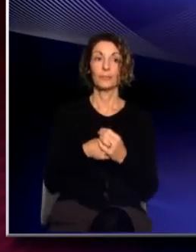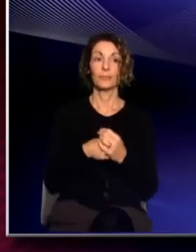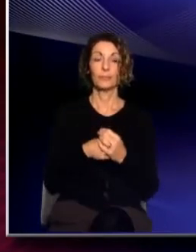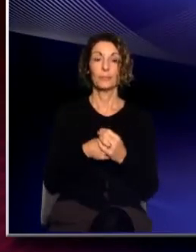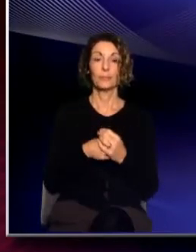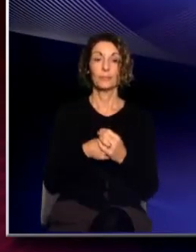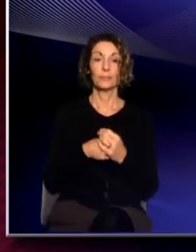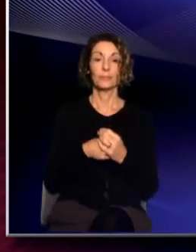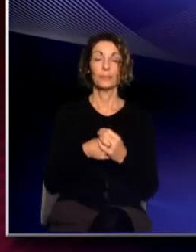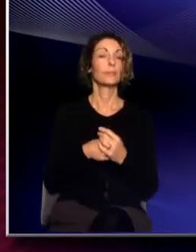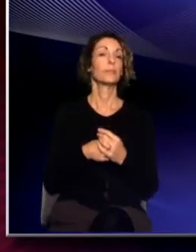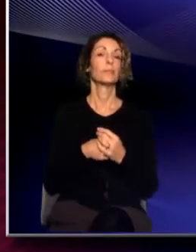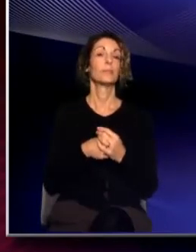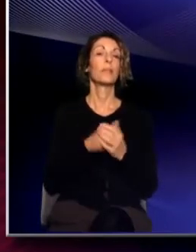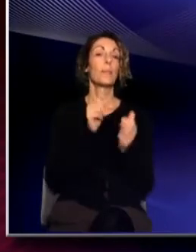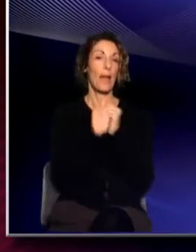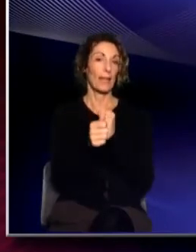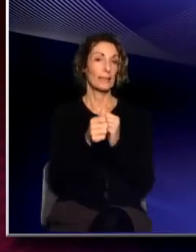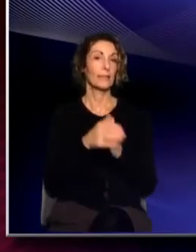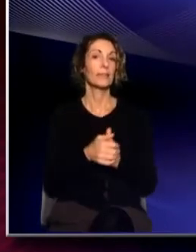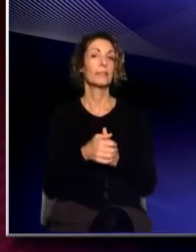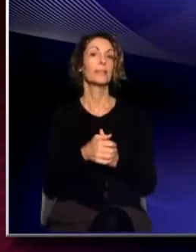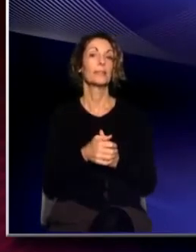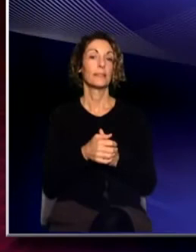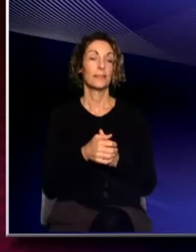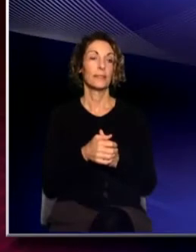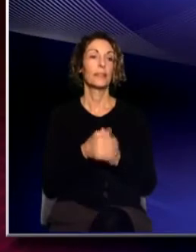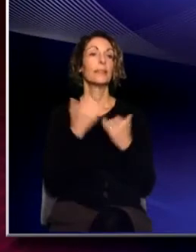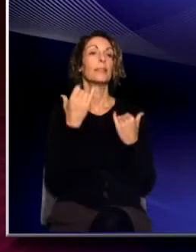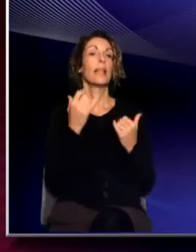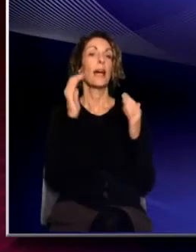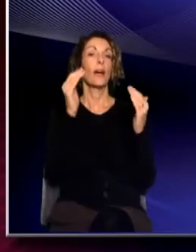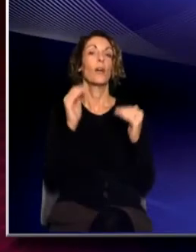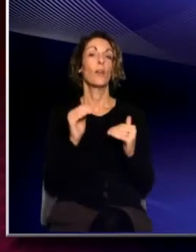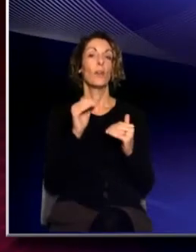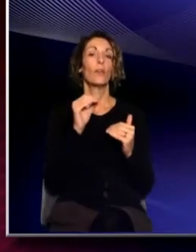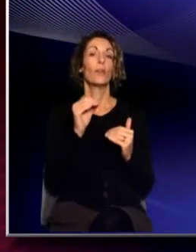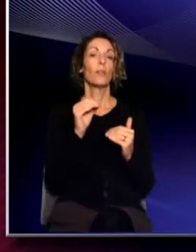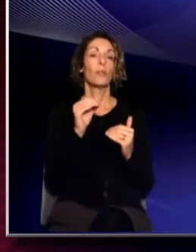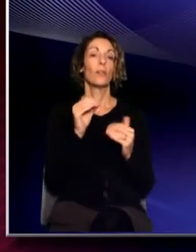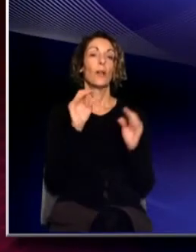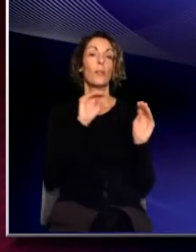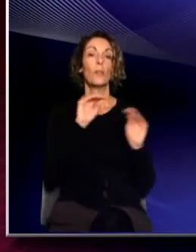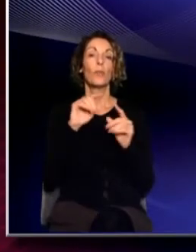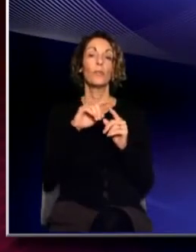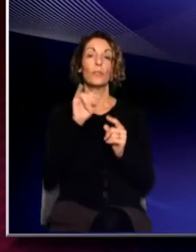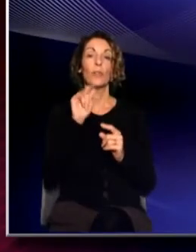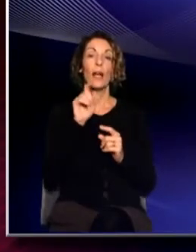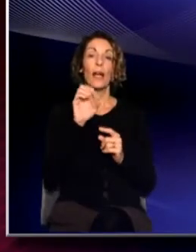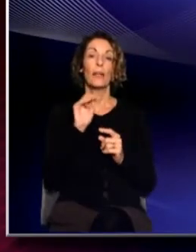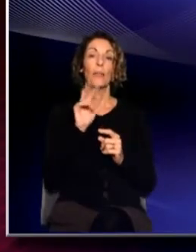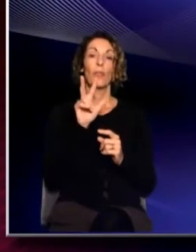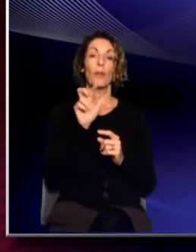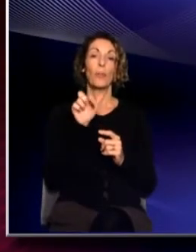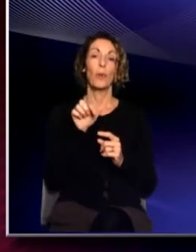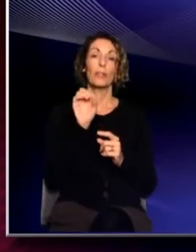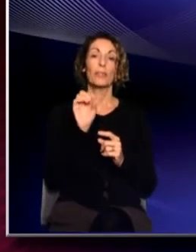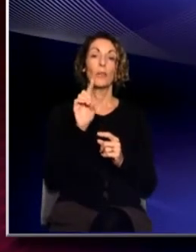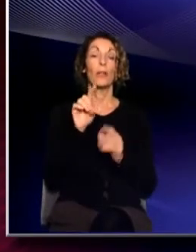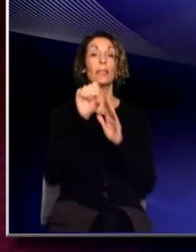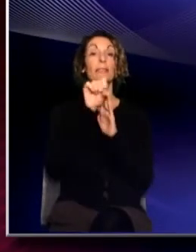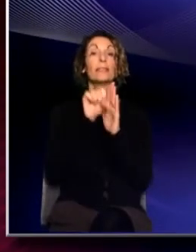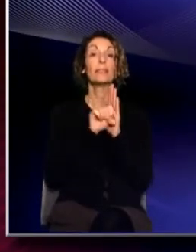Okay, they all passed. So we're going to then move to consent, or to item 3.01, State Land Trust,